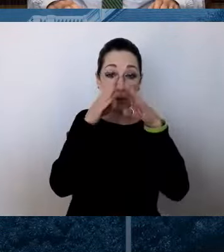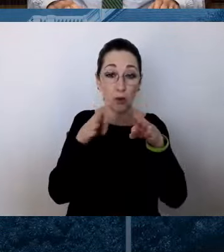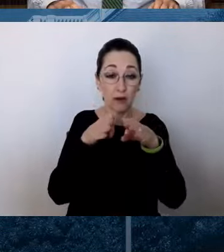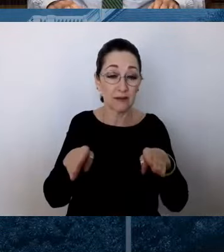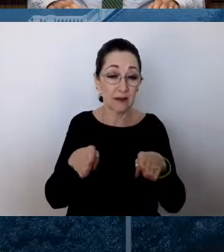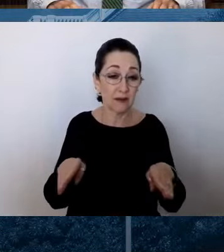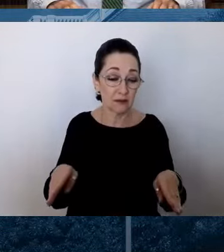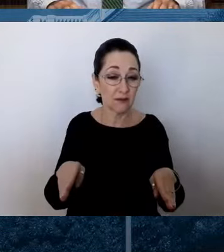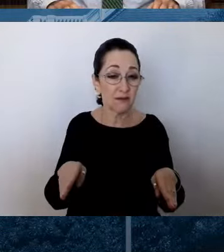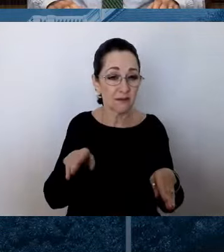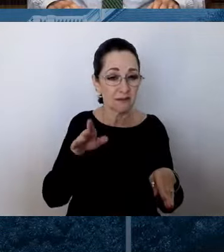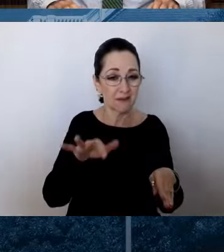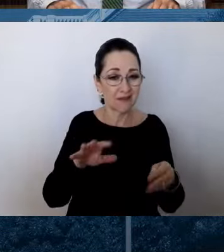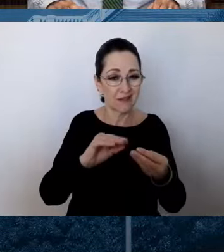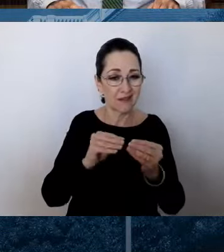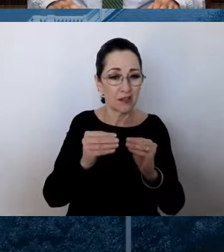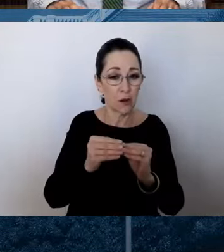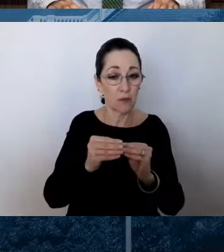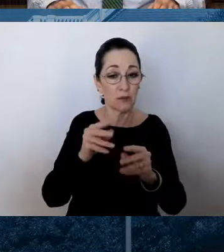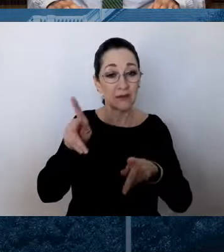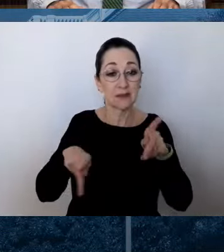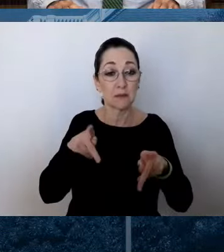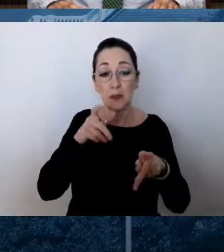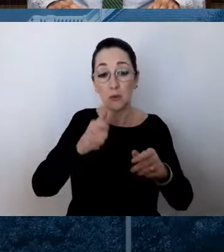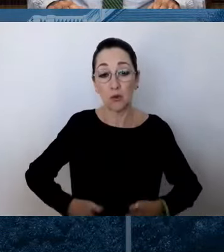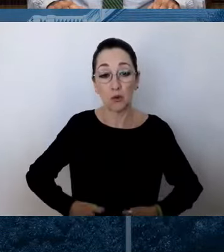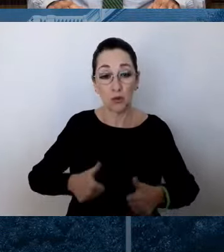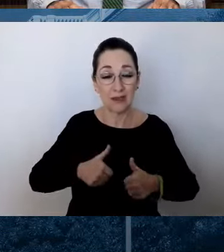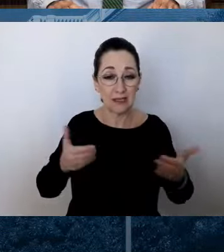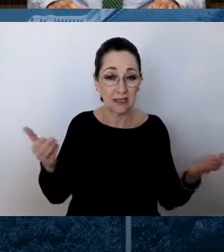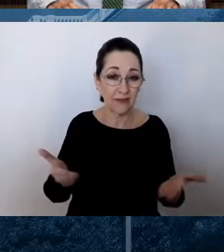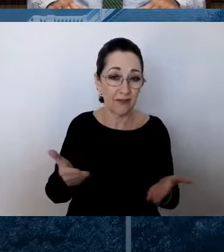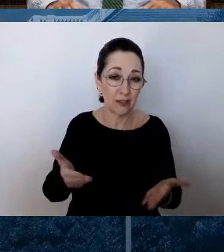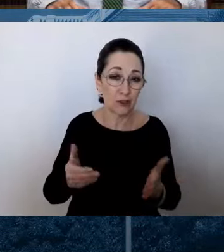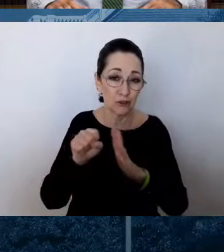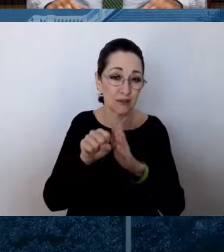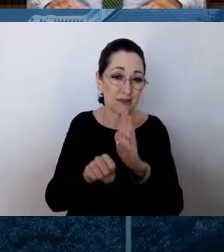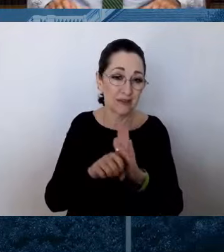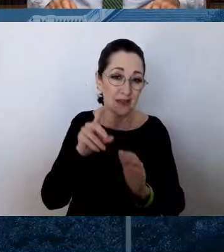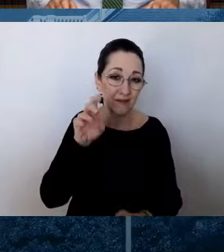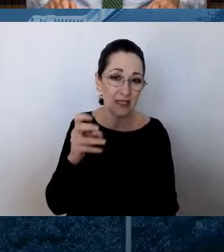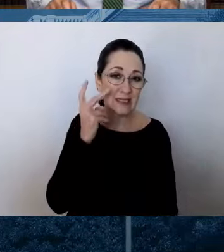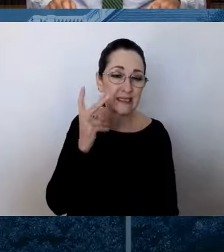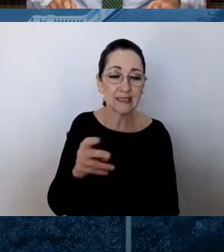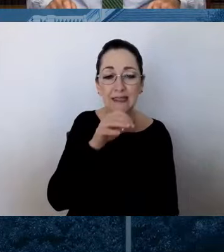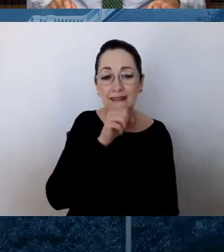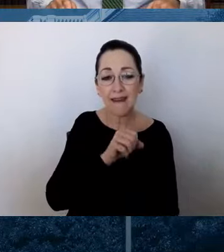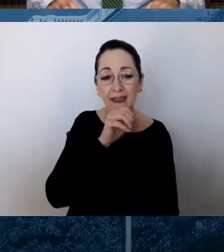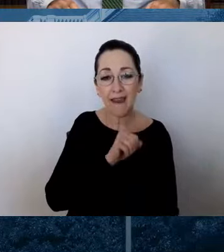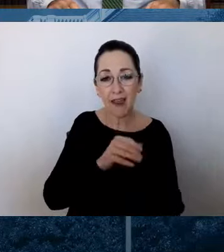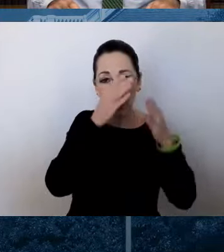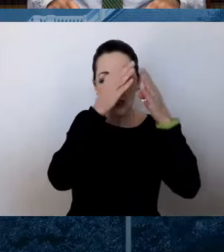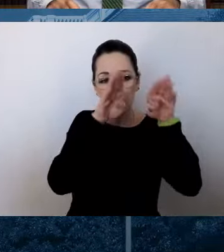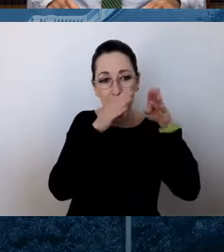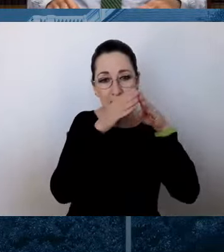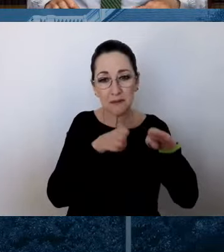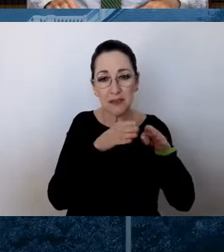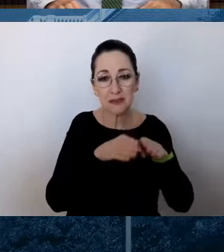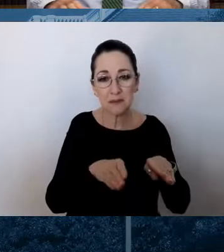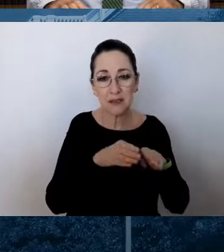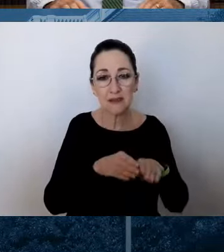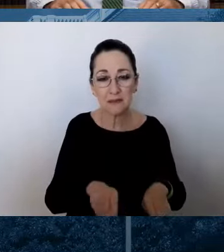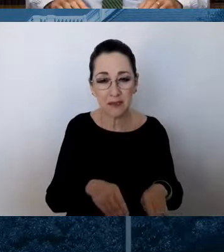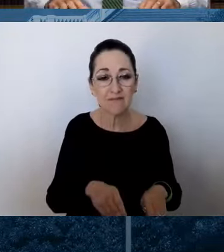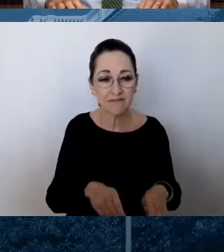of Delawareans 5 years and older, 12 years and older, 18 and older, and 65